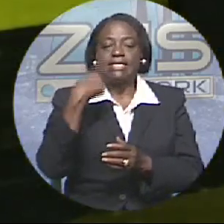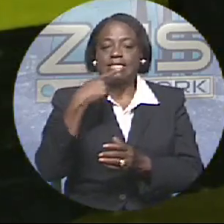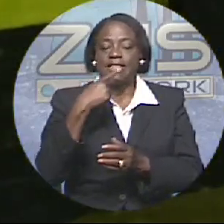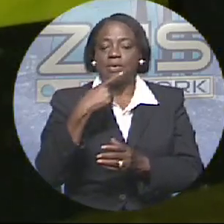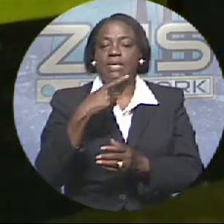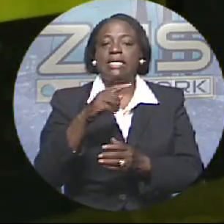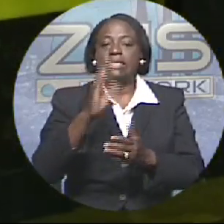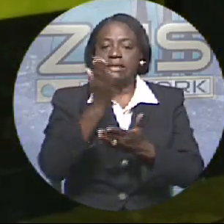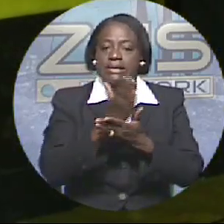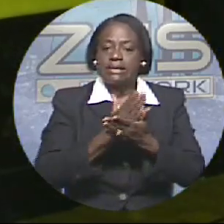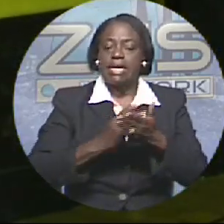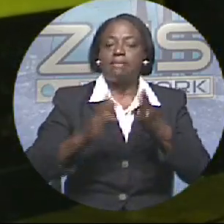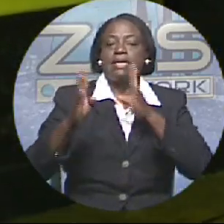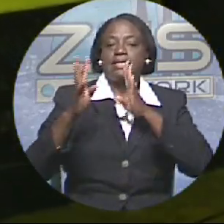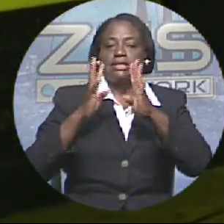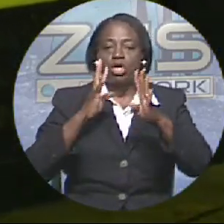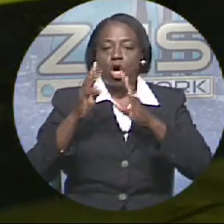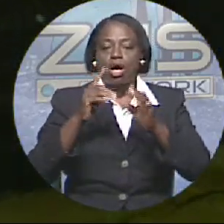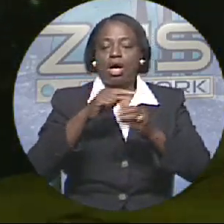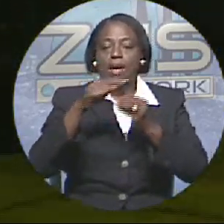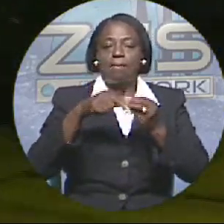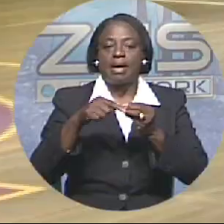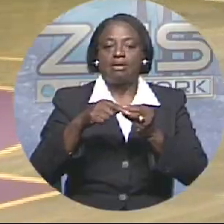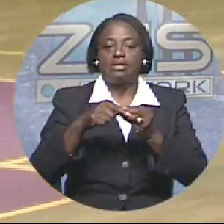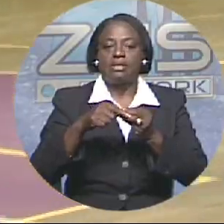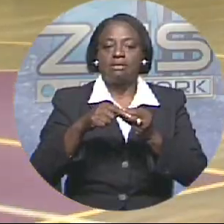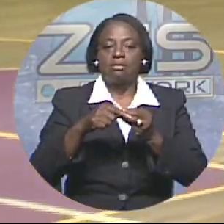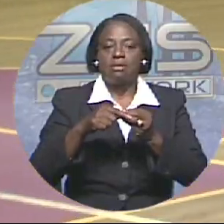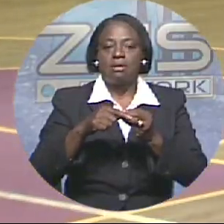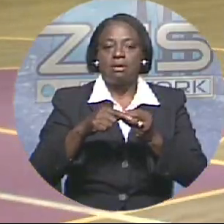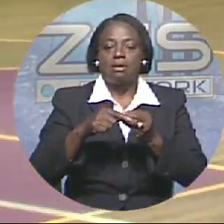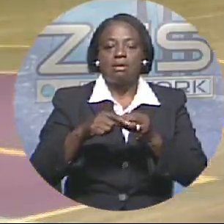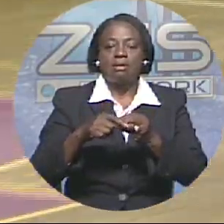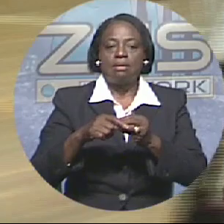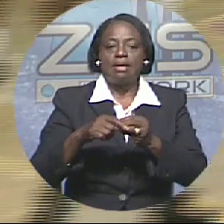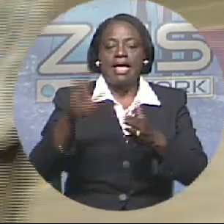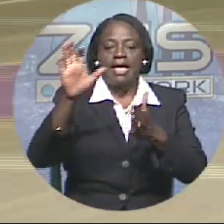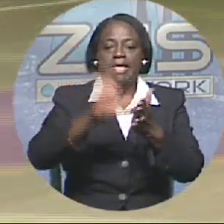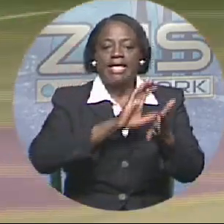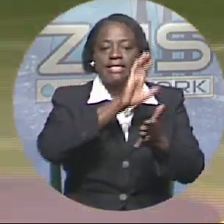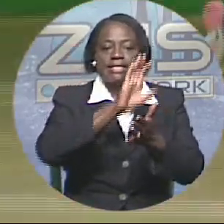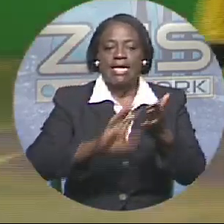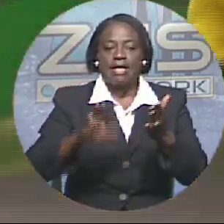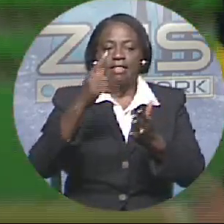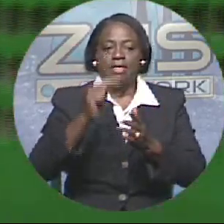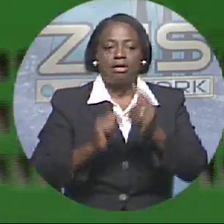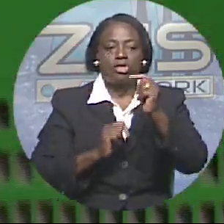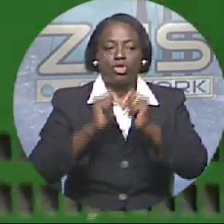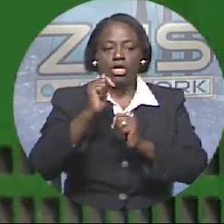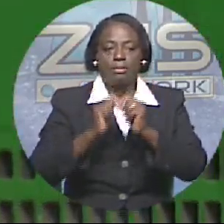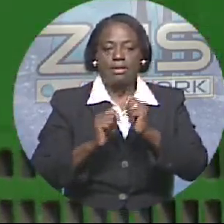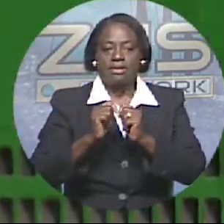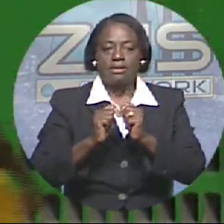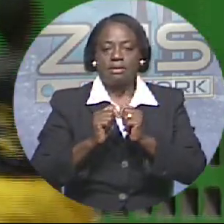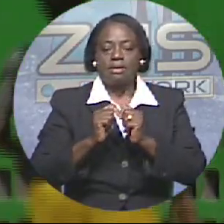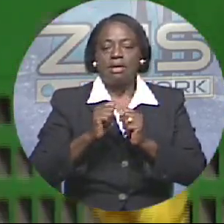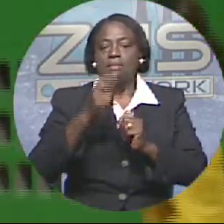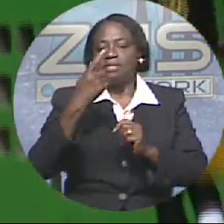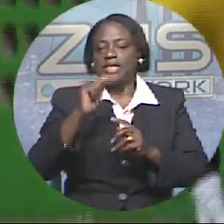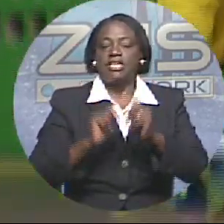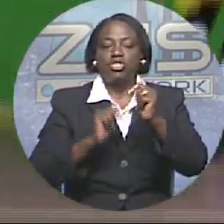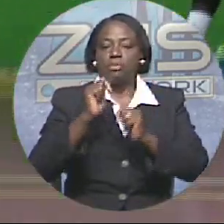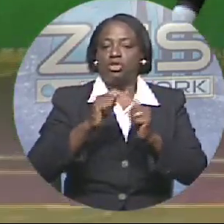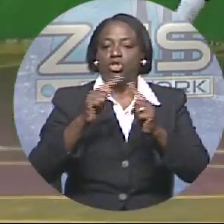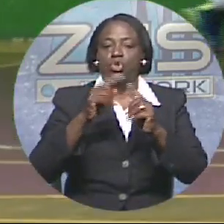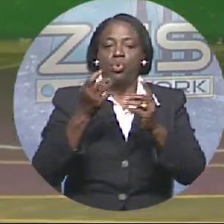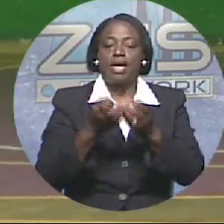to postpone the tournament, but that issue was quickly squashed. Reason being, the tournament is too important to the economy of